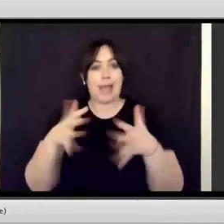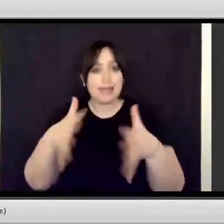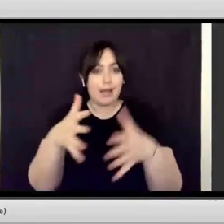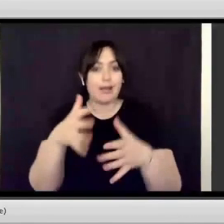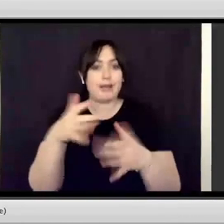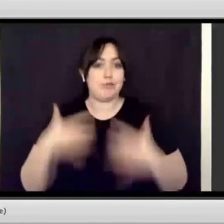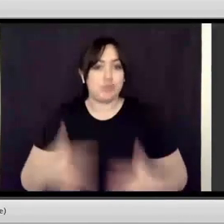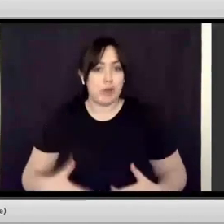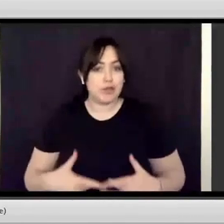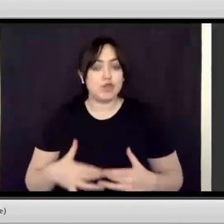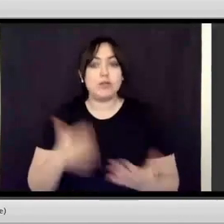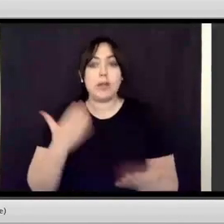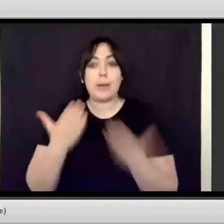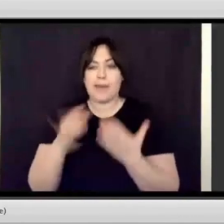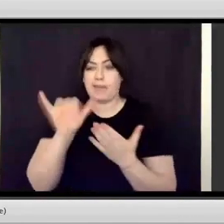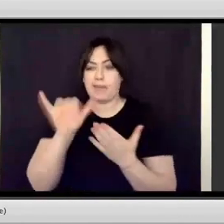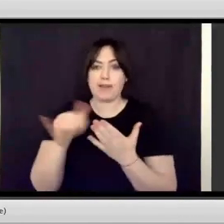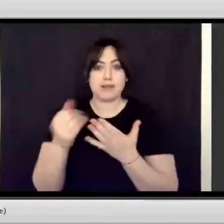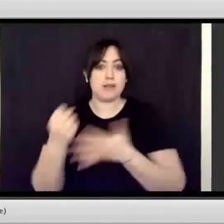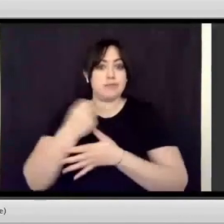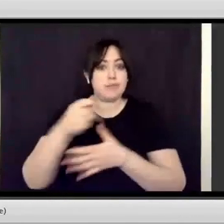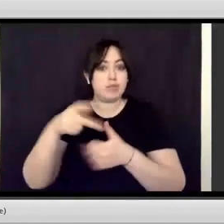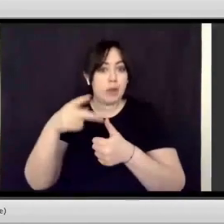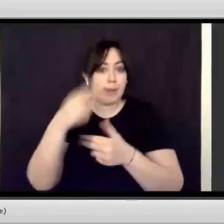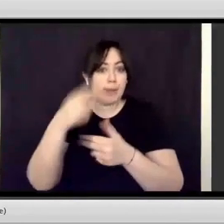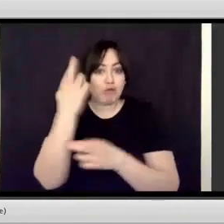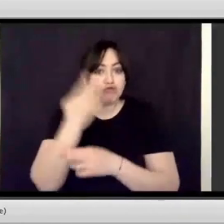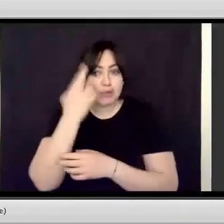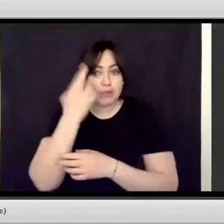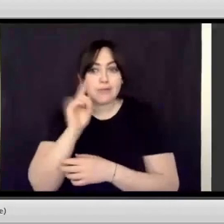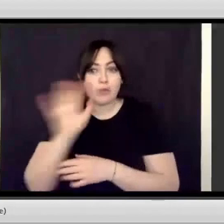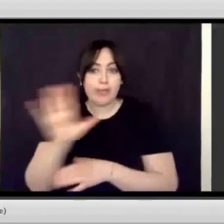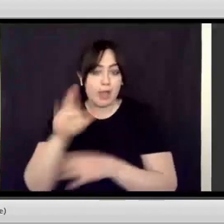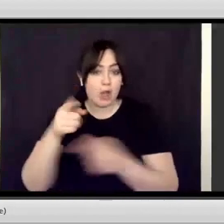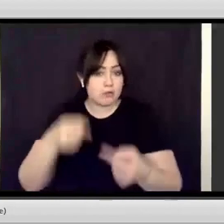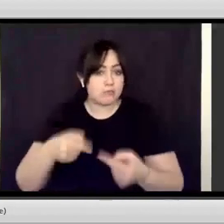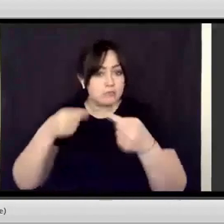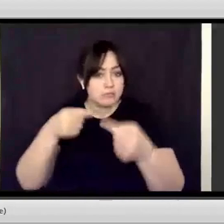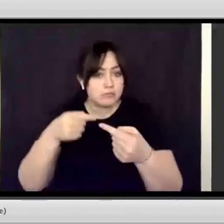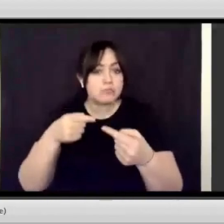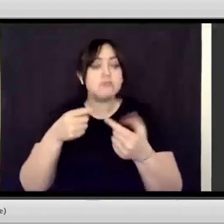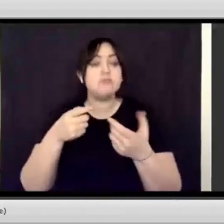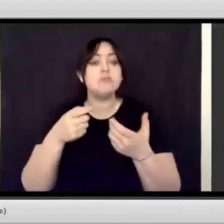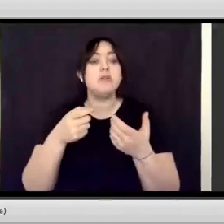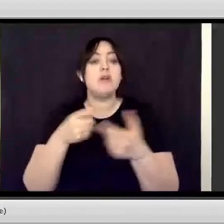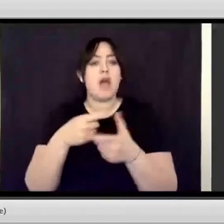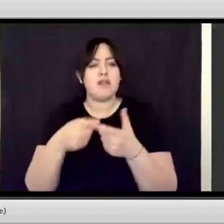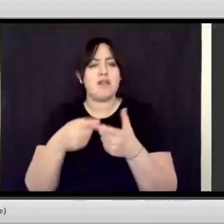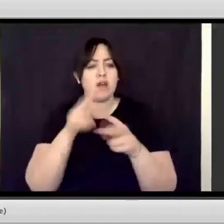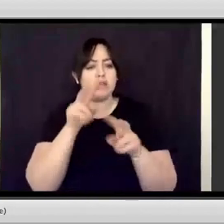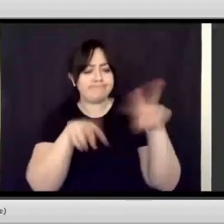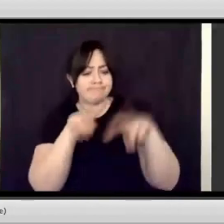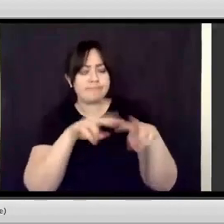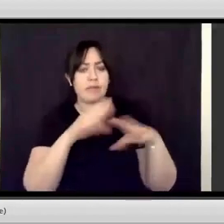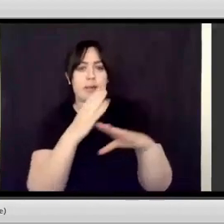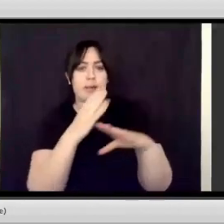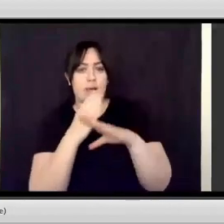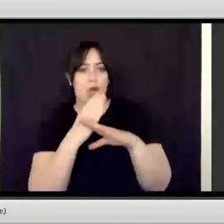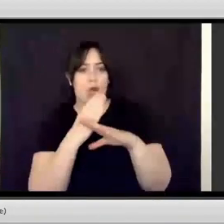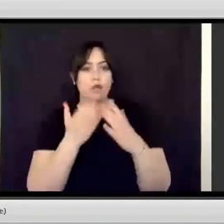their functional difficulties, and then looking at the barriers through something like the inclusive education